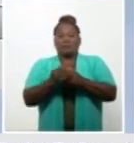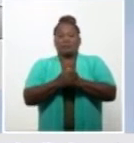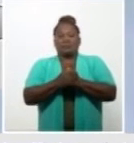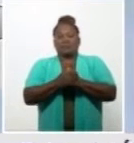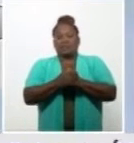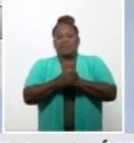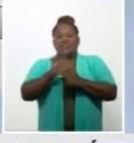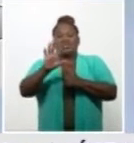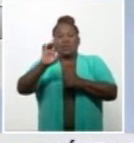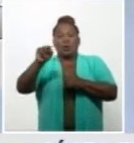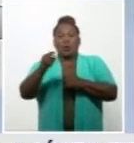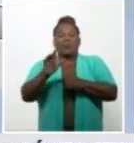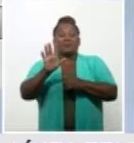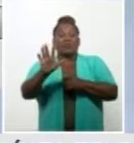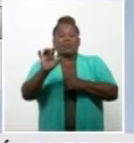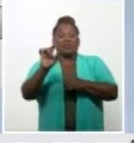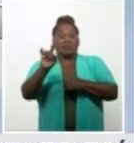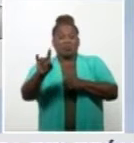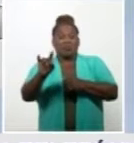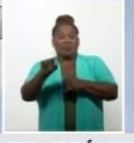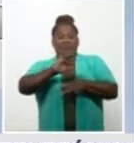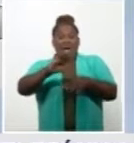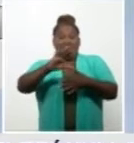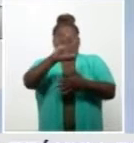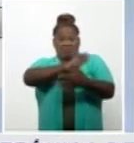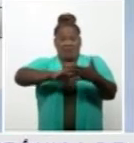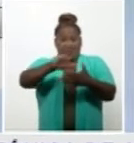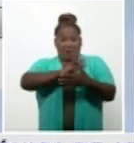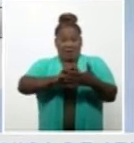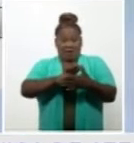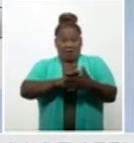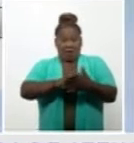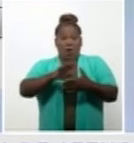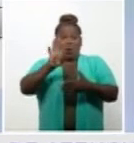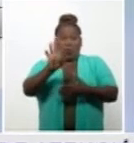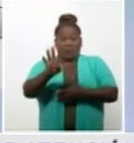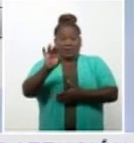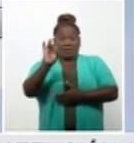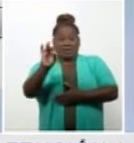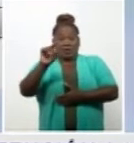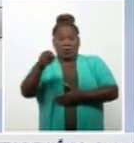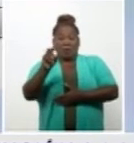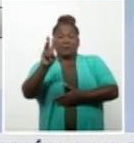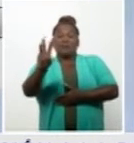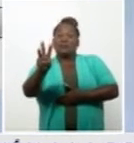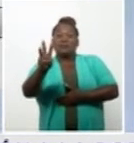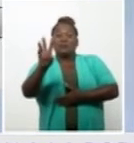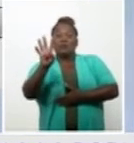1,991 people died yesterday in our region, for a cumulative total of